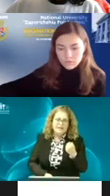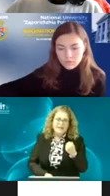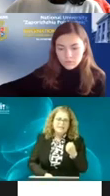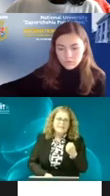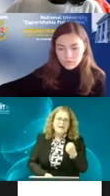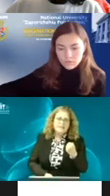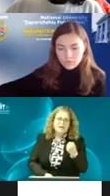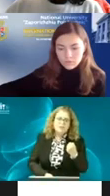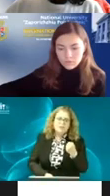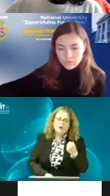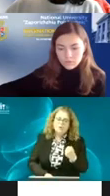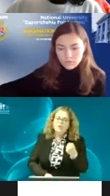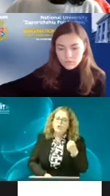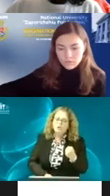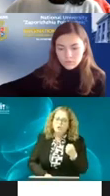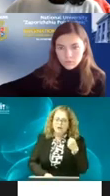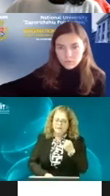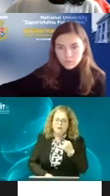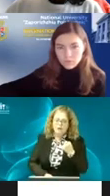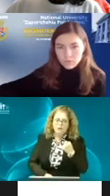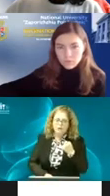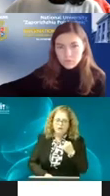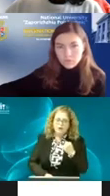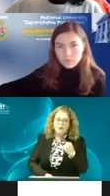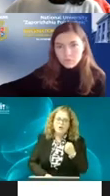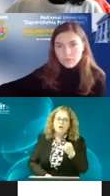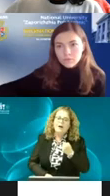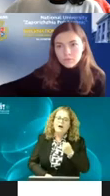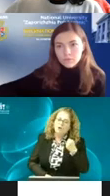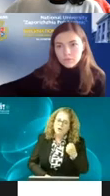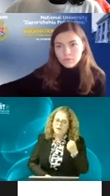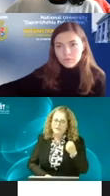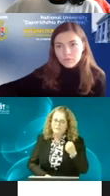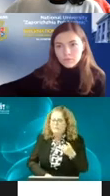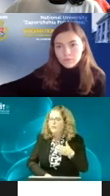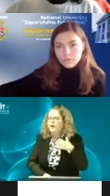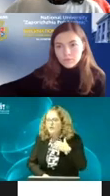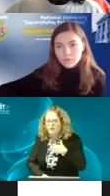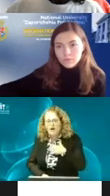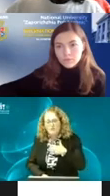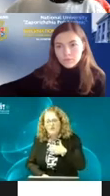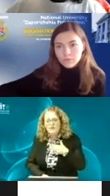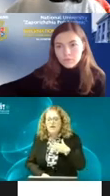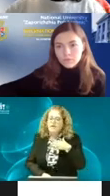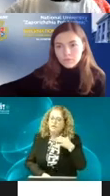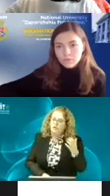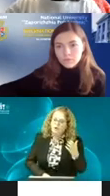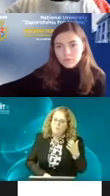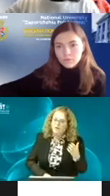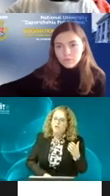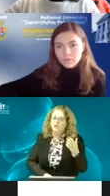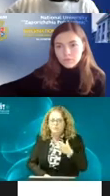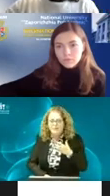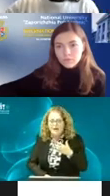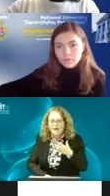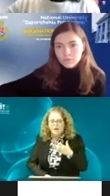emphasized, is that we talk about social isolation. We talk about loneliness. People are in their houses. They don't go